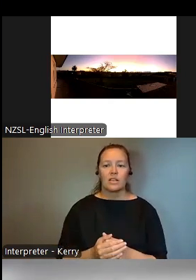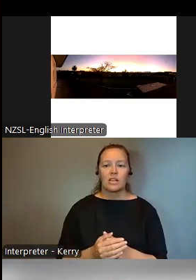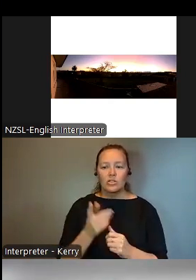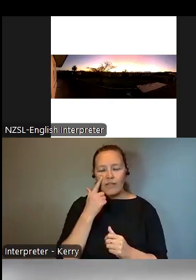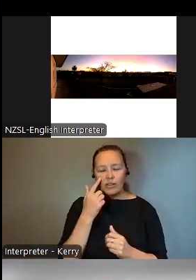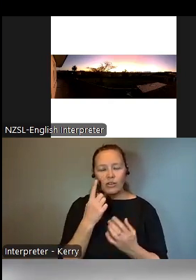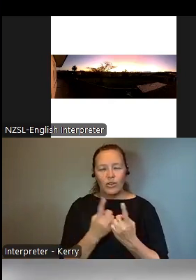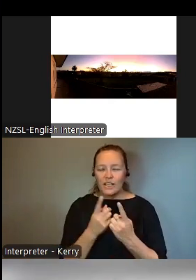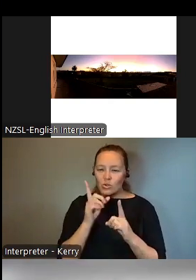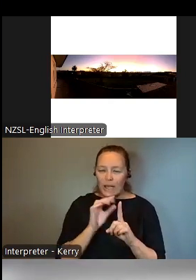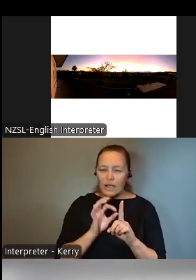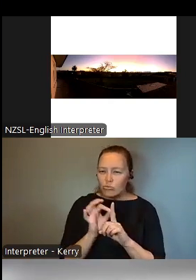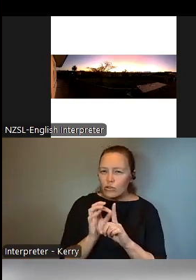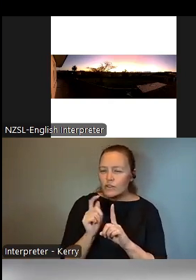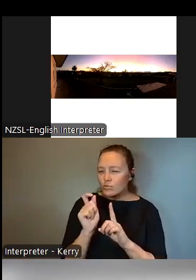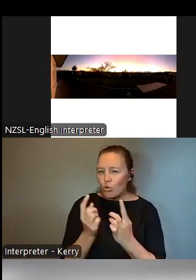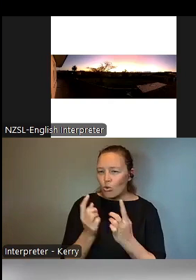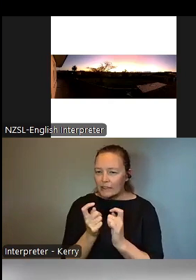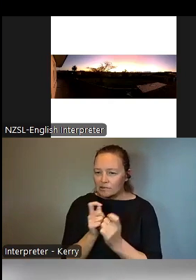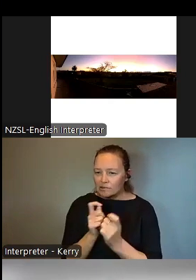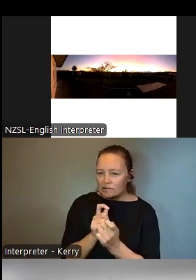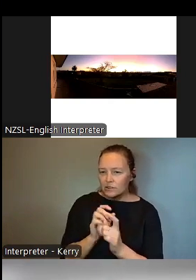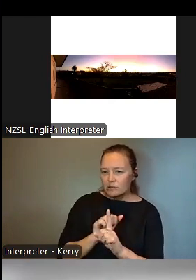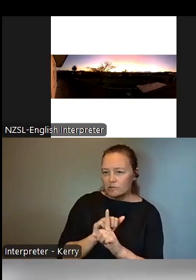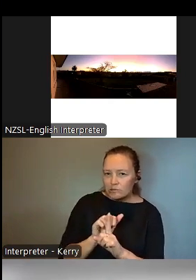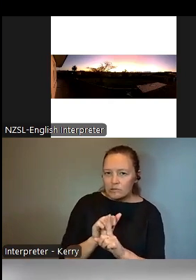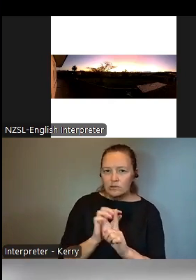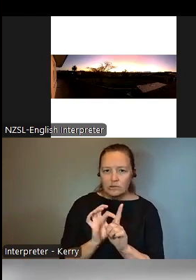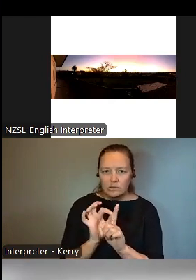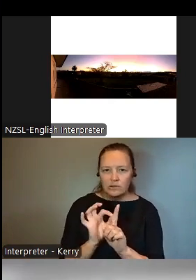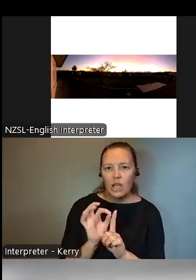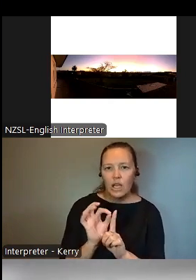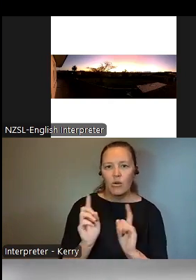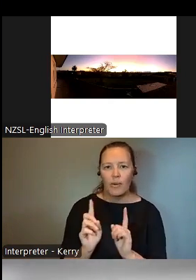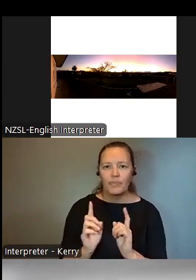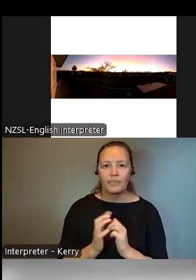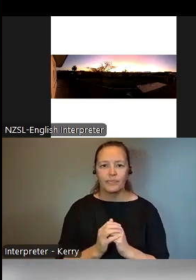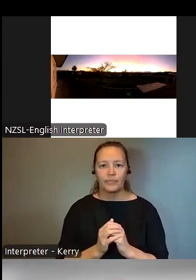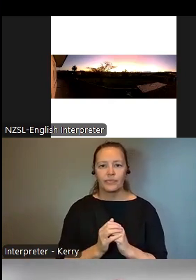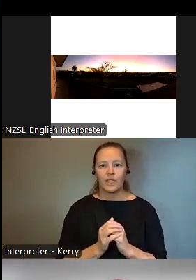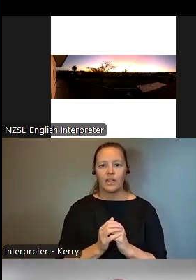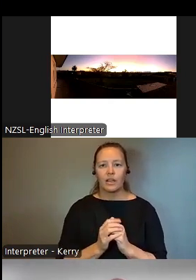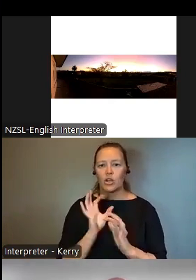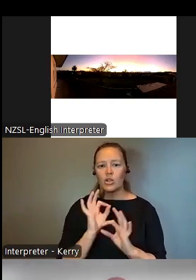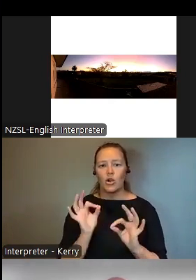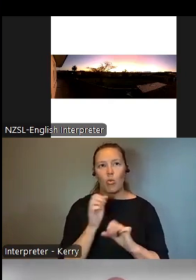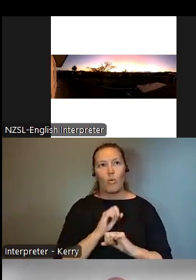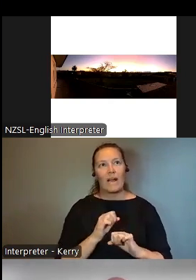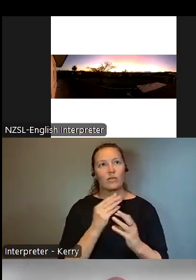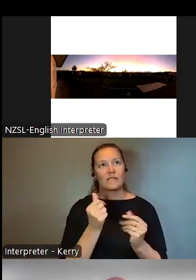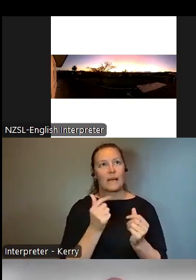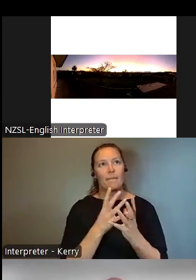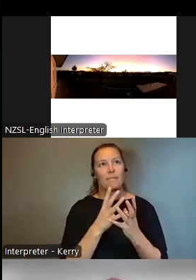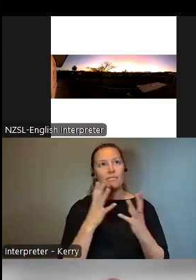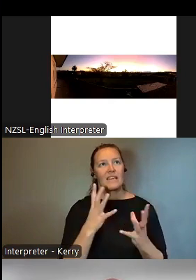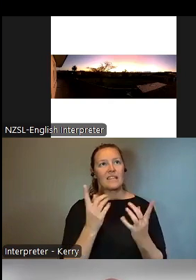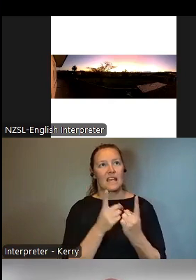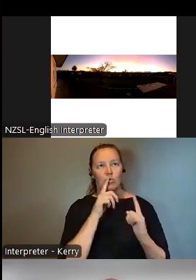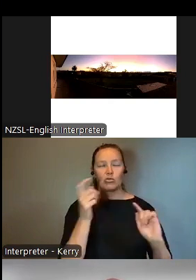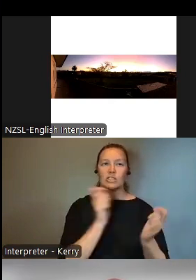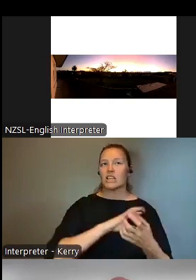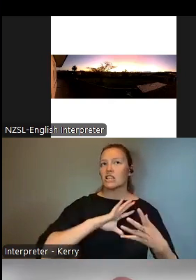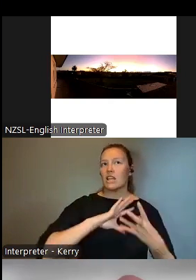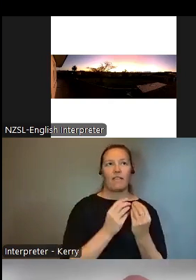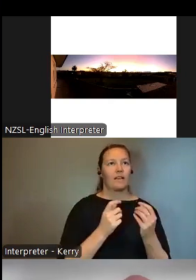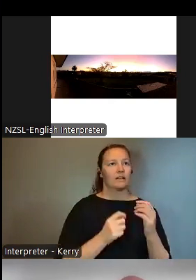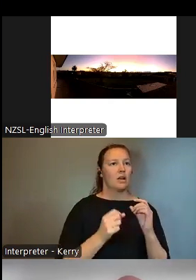small little tweak that I can make here rather than waiting for some big silver bullet to arrive, because we know that silver